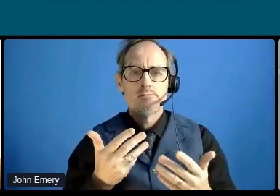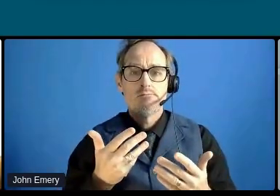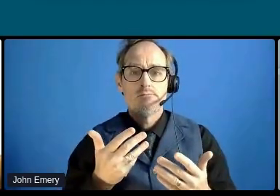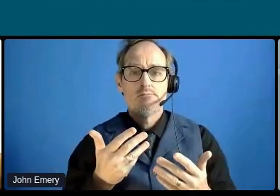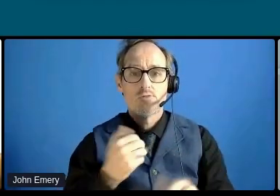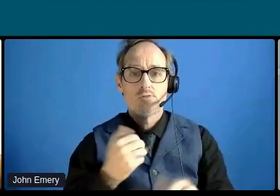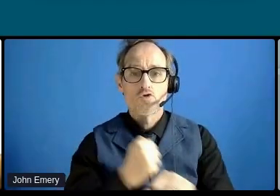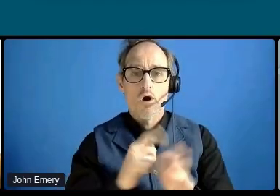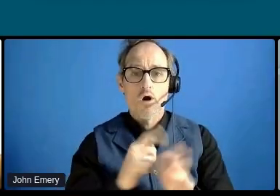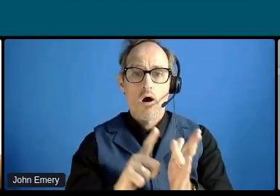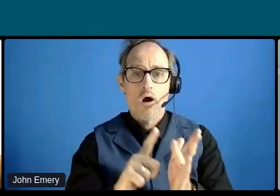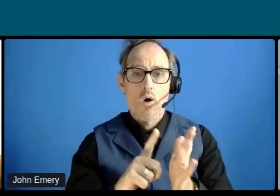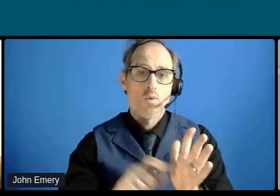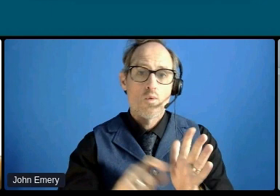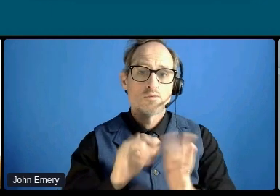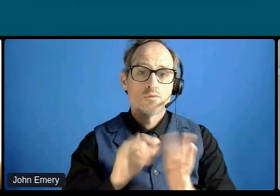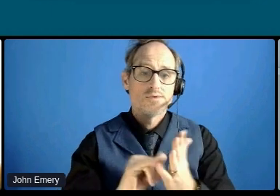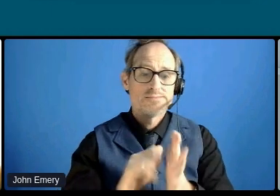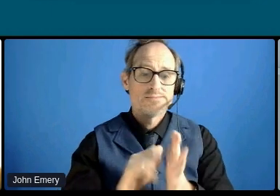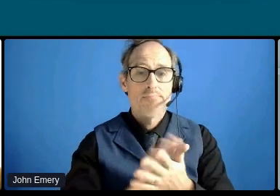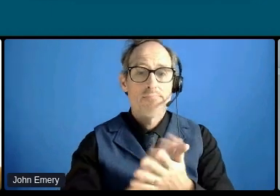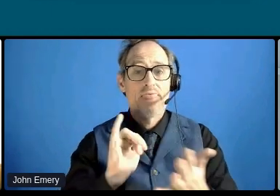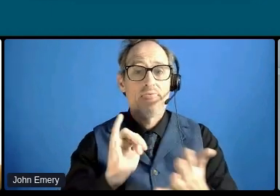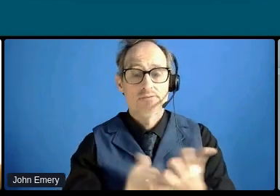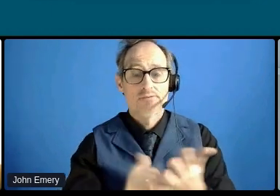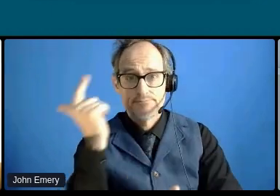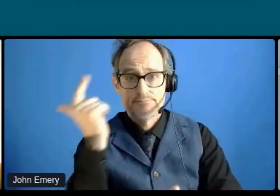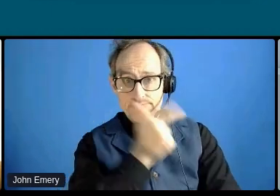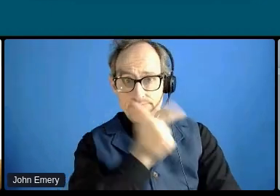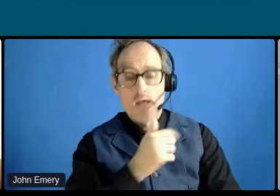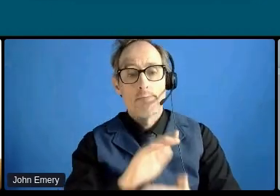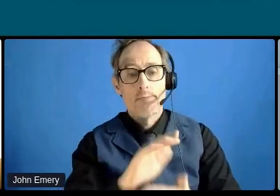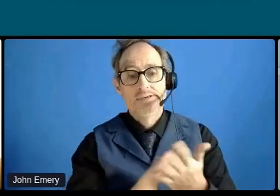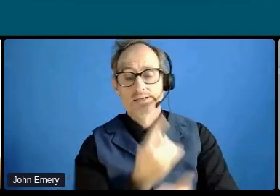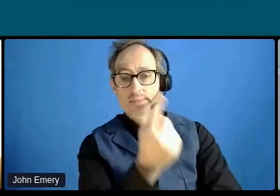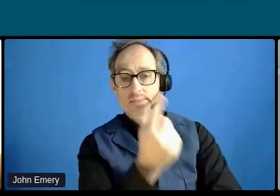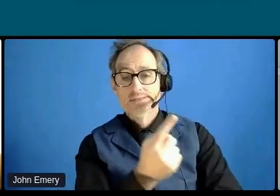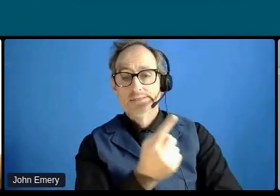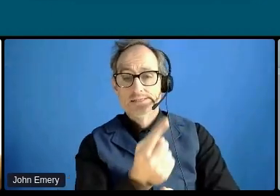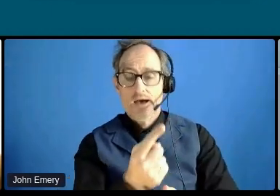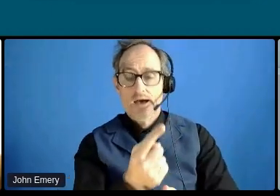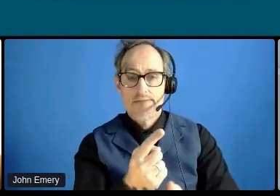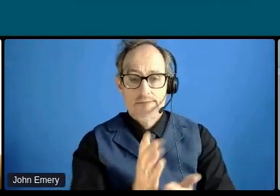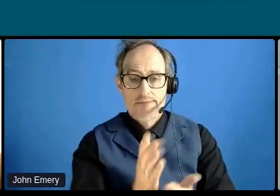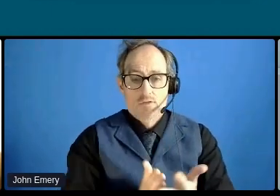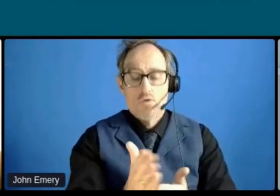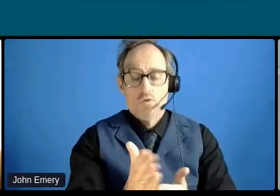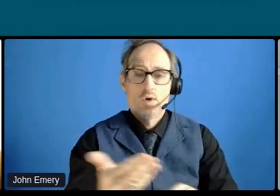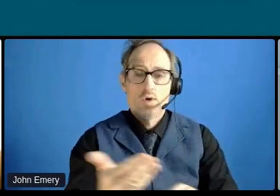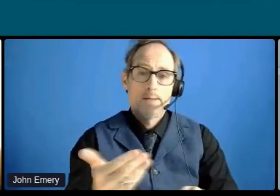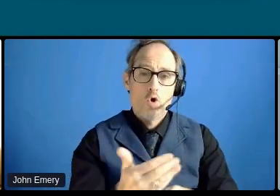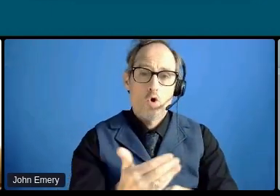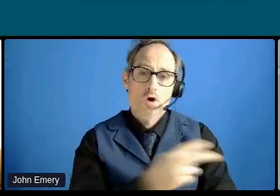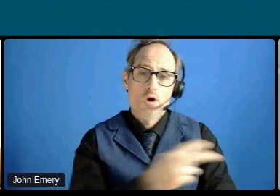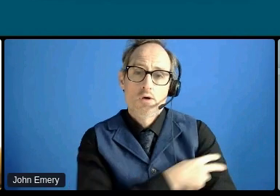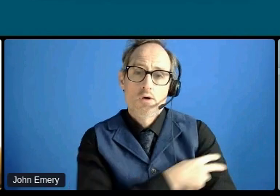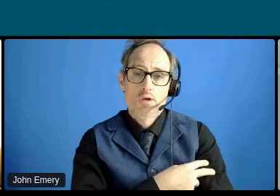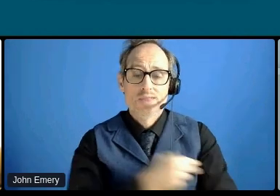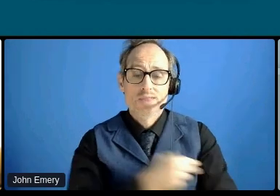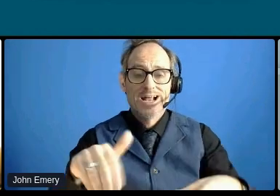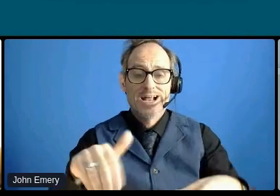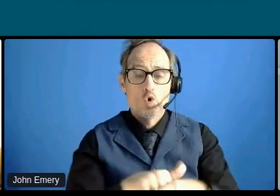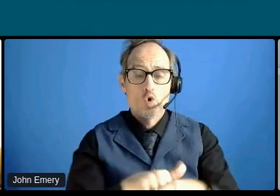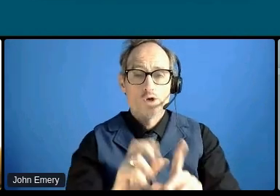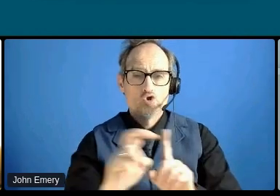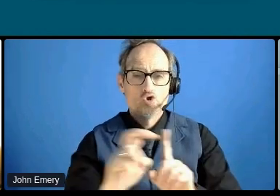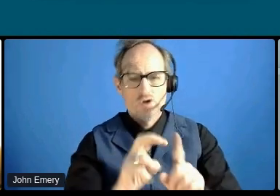are one of the lucky organisations to have carried out the employee inclusion journey. So just, Jennifer, if you don't mind, just